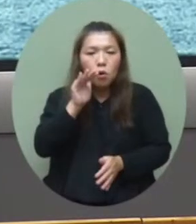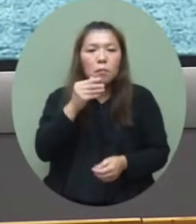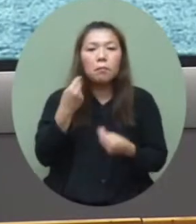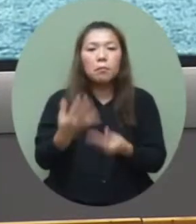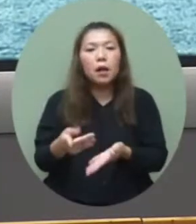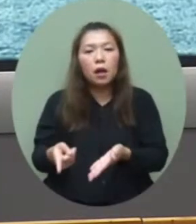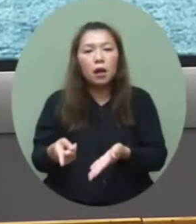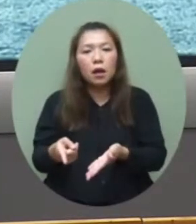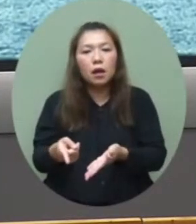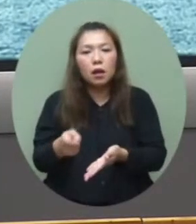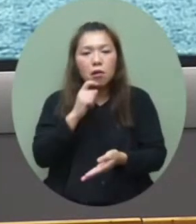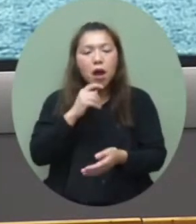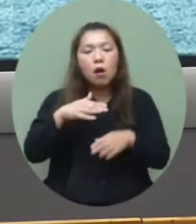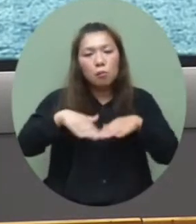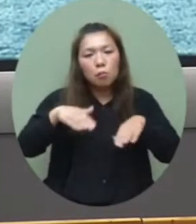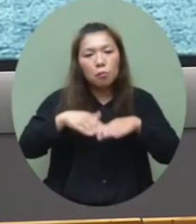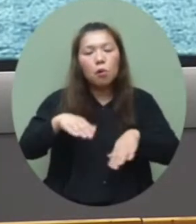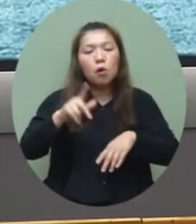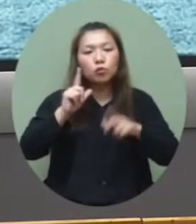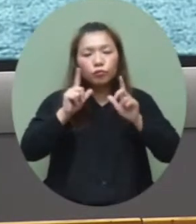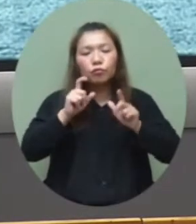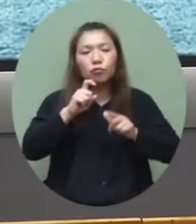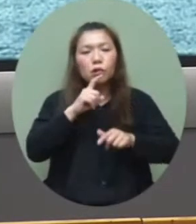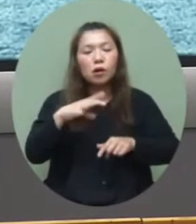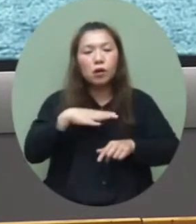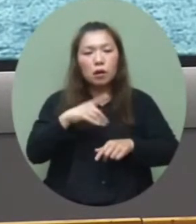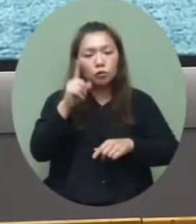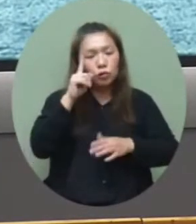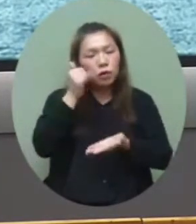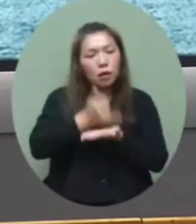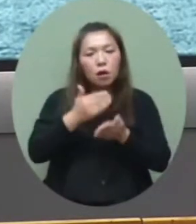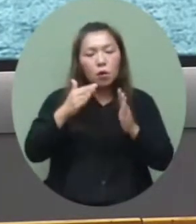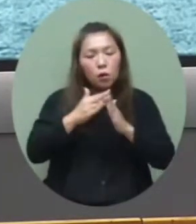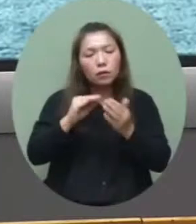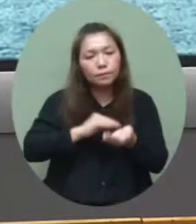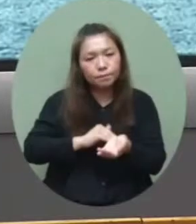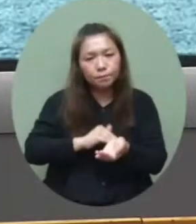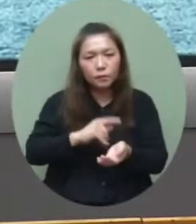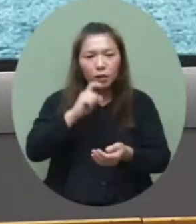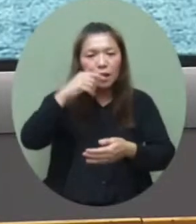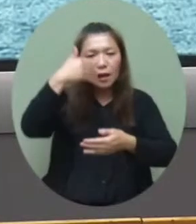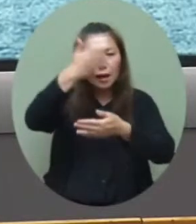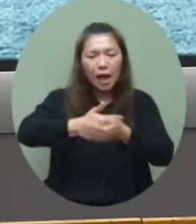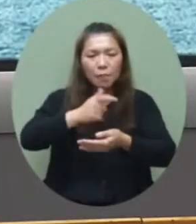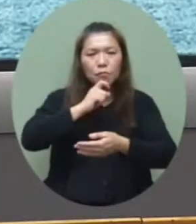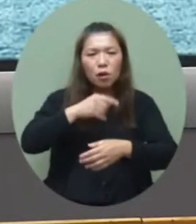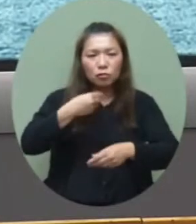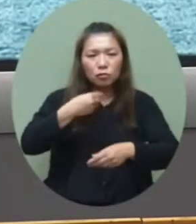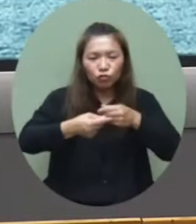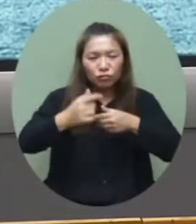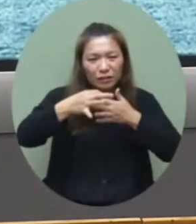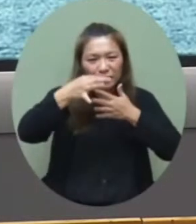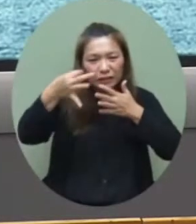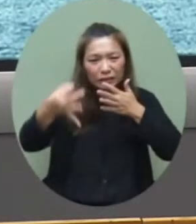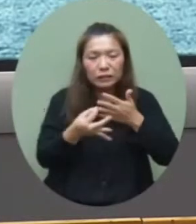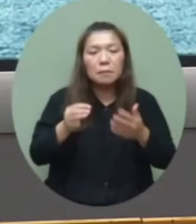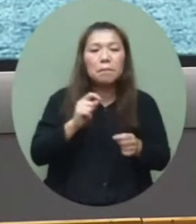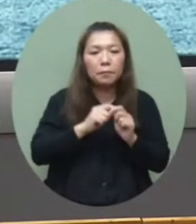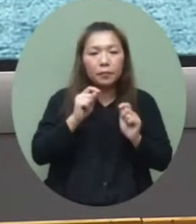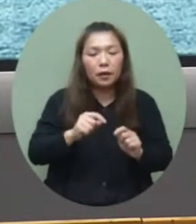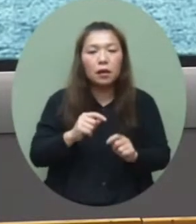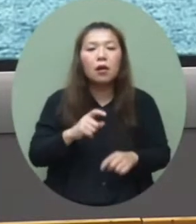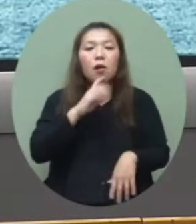of prescribed drugs to patients' homes. We would like patients in stable condition to